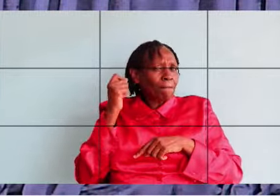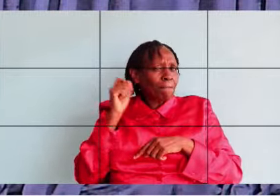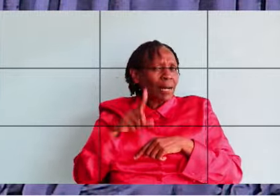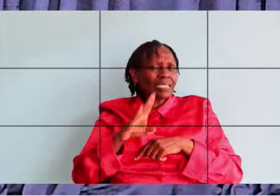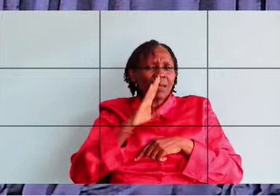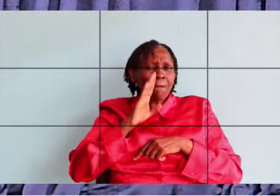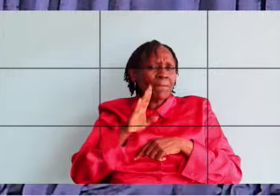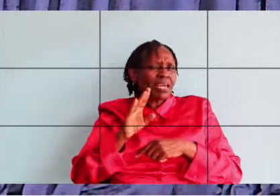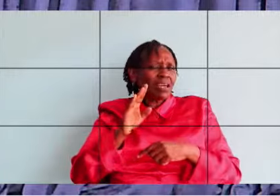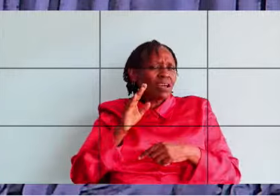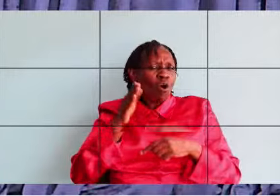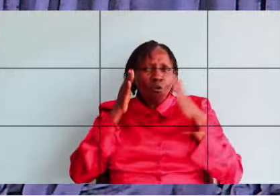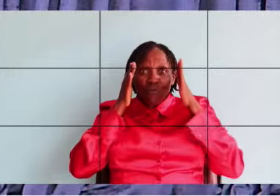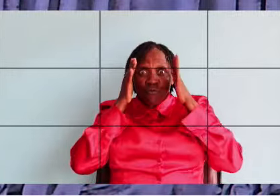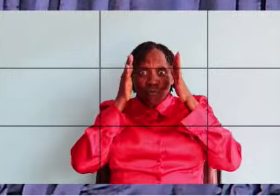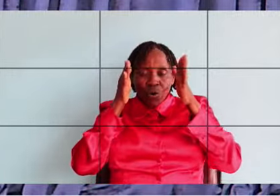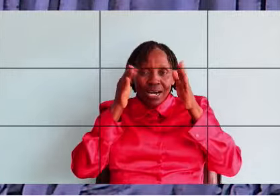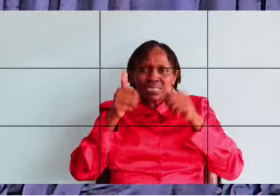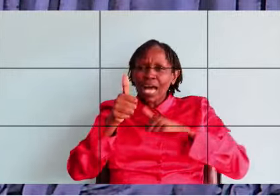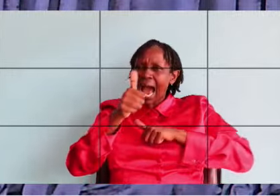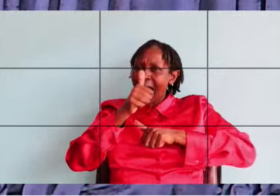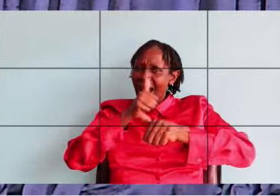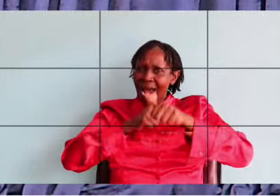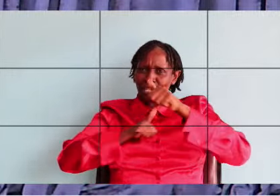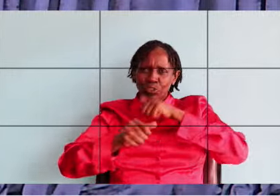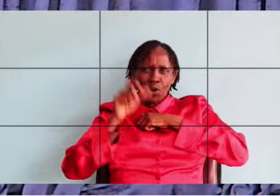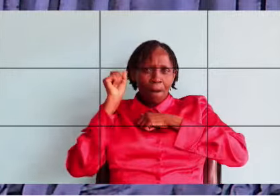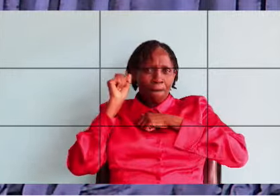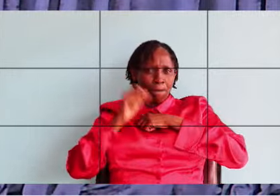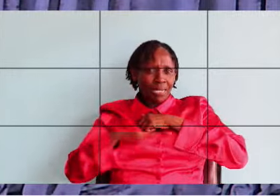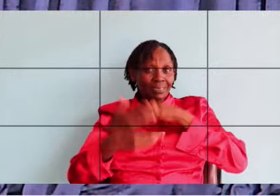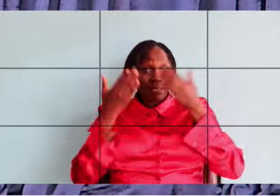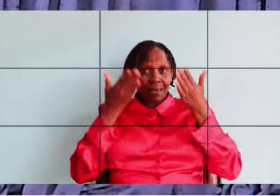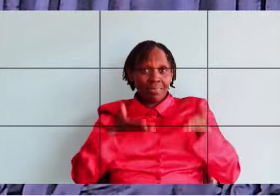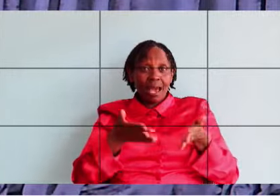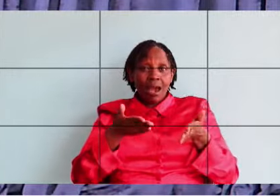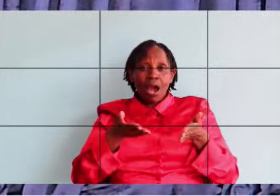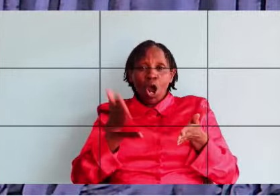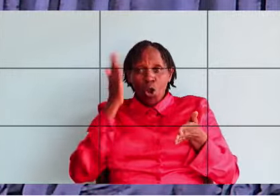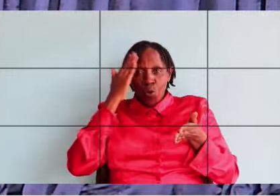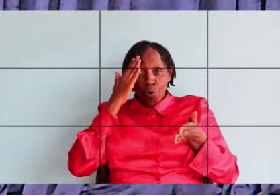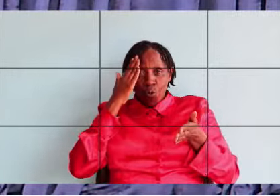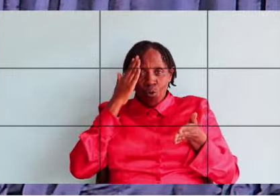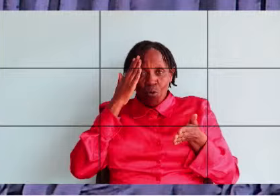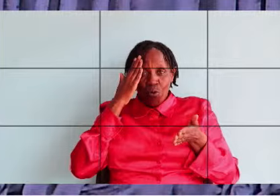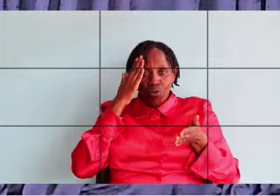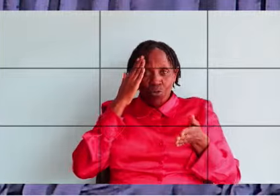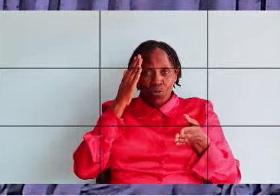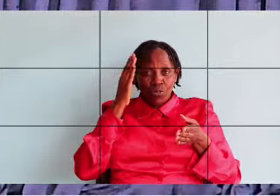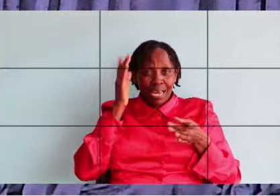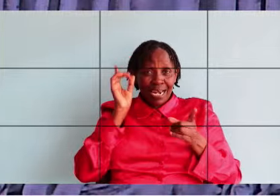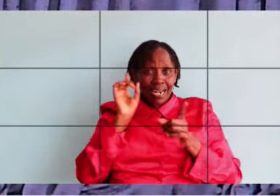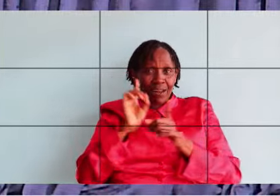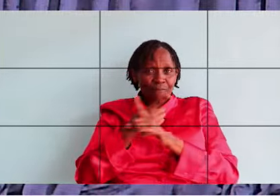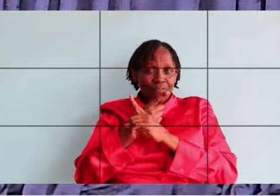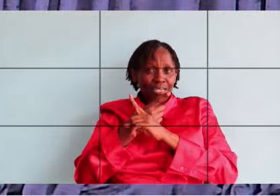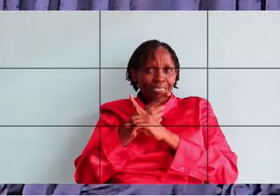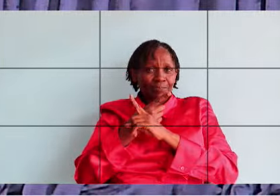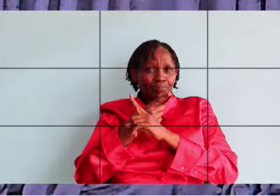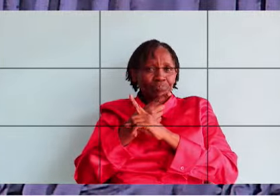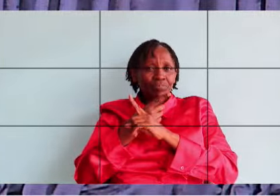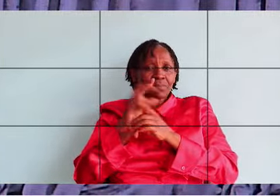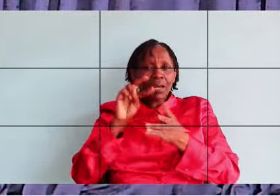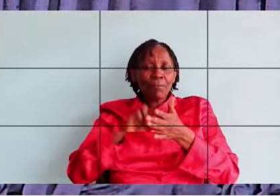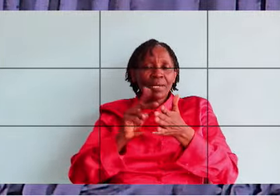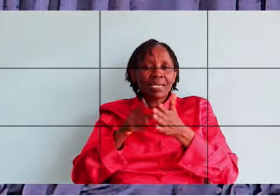now to go to action so that we can actually be able to see the difference. And I want us to reflect briefly from the scriptures we've